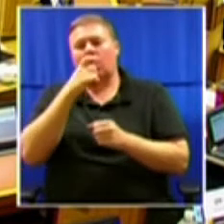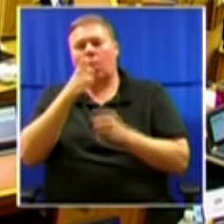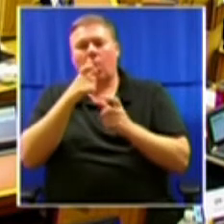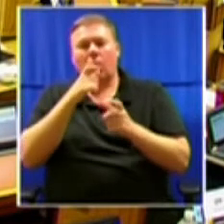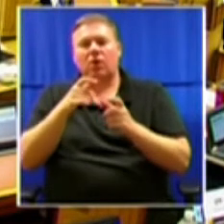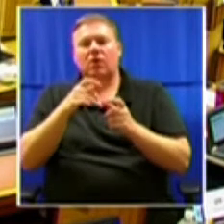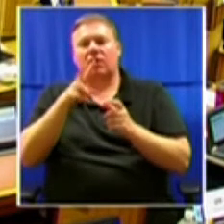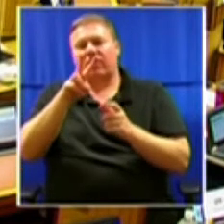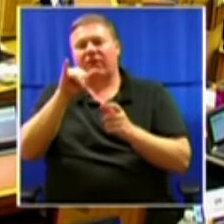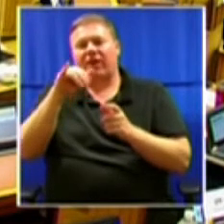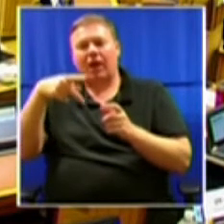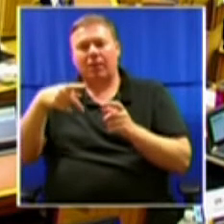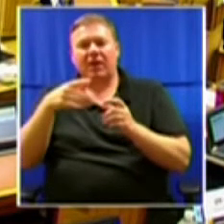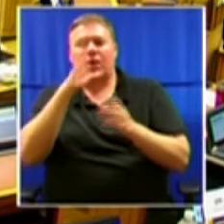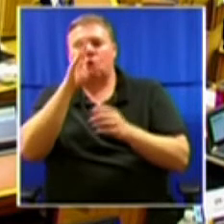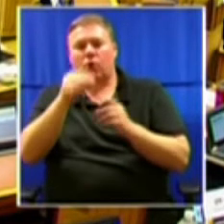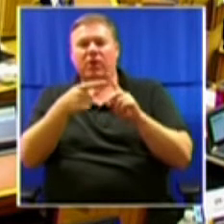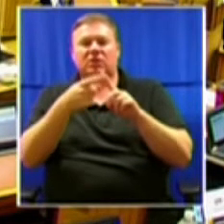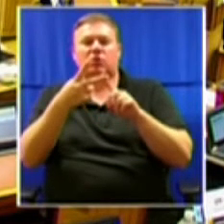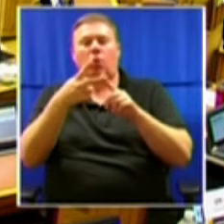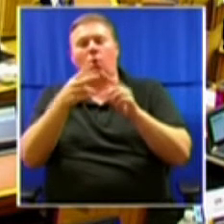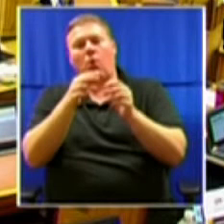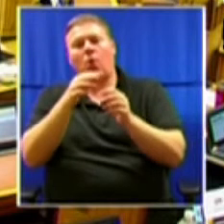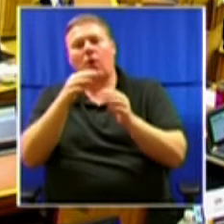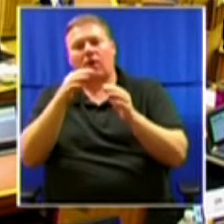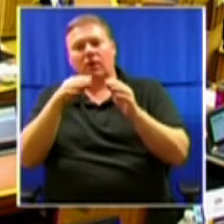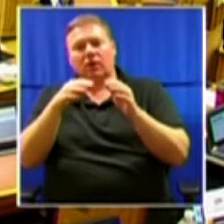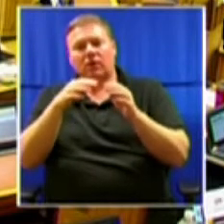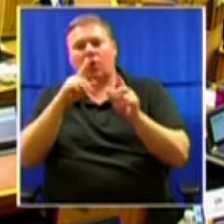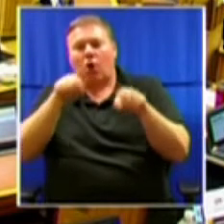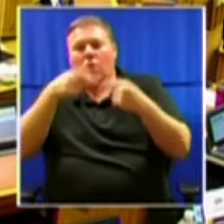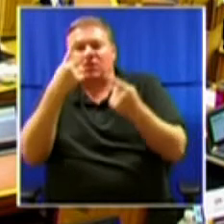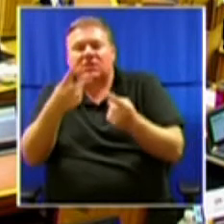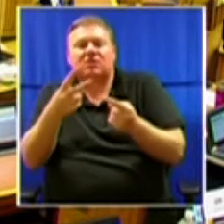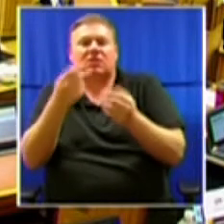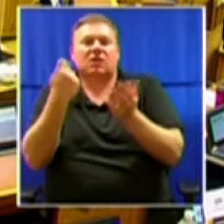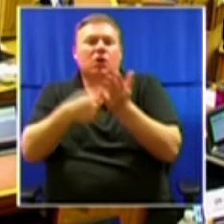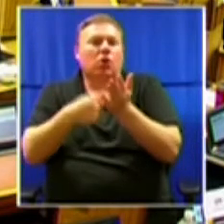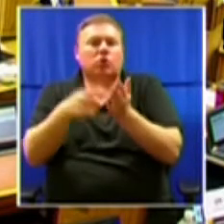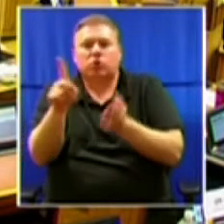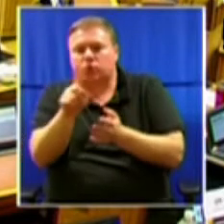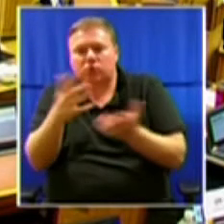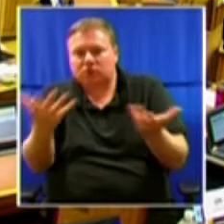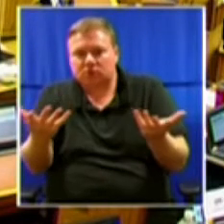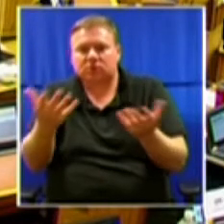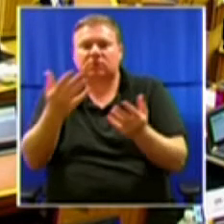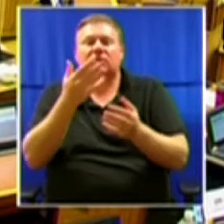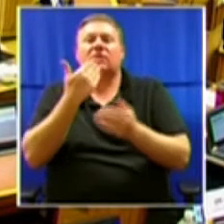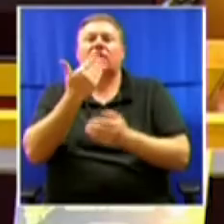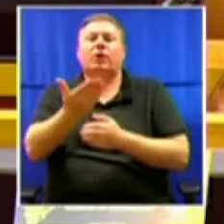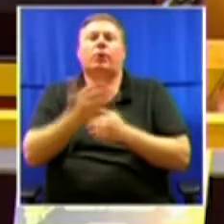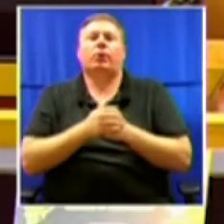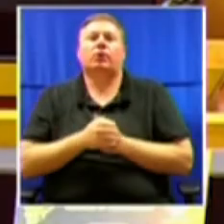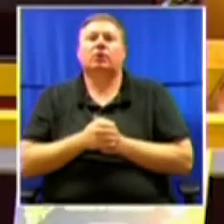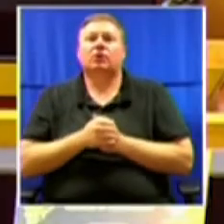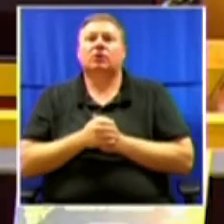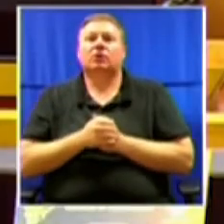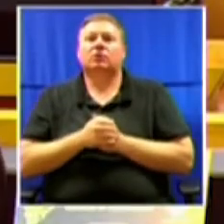VIP requests, shall we say? Thank you. The Honourable Deputy Minister.